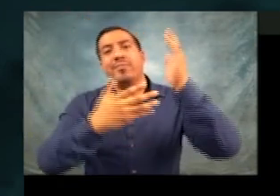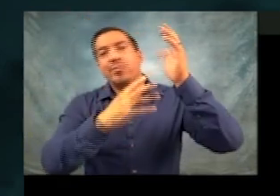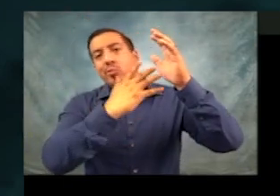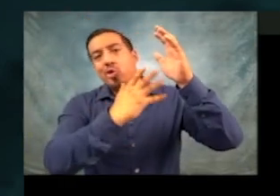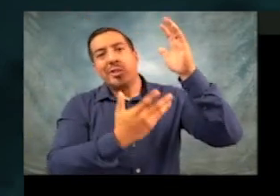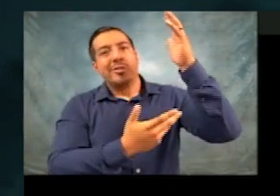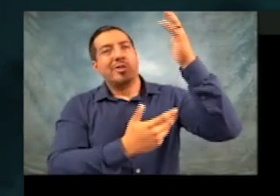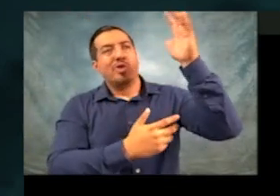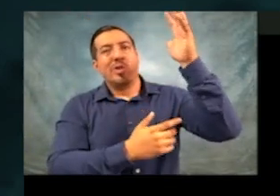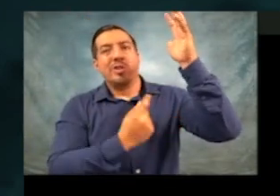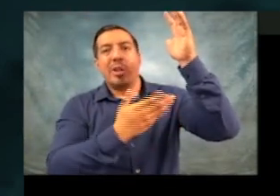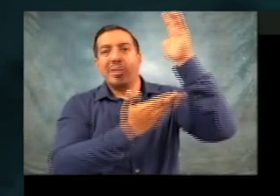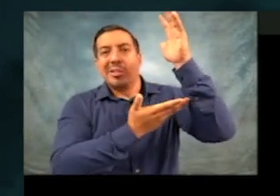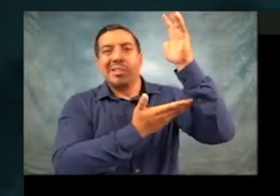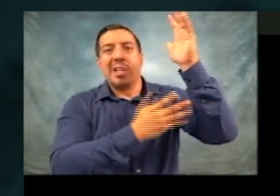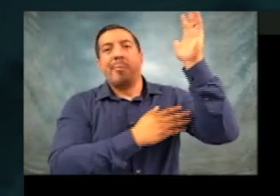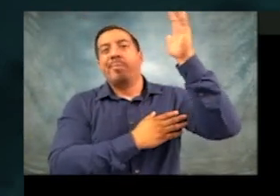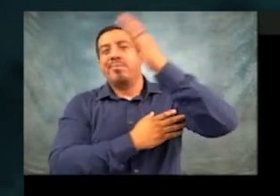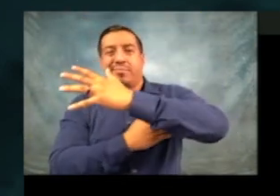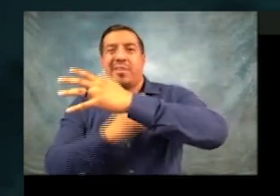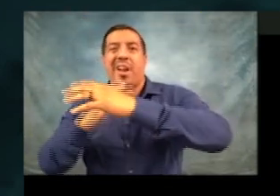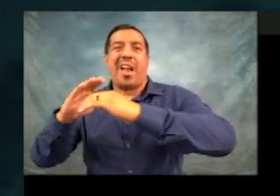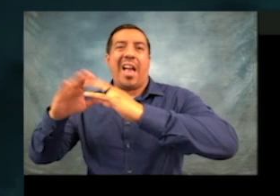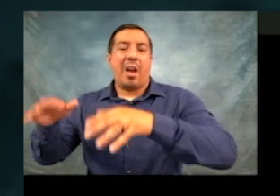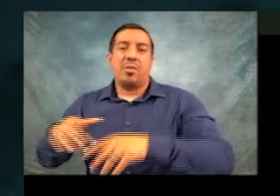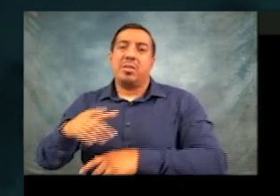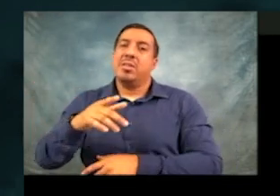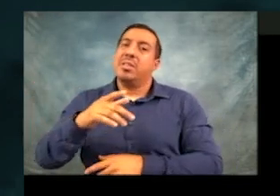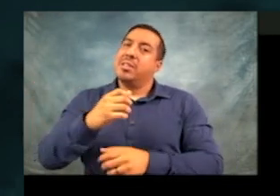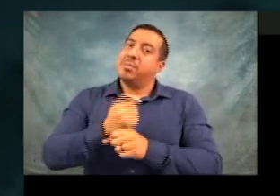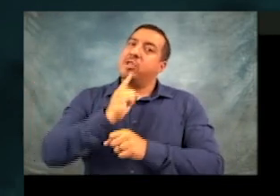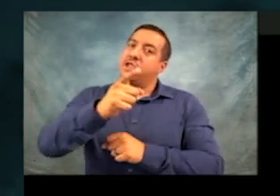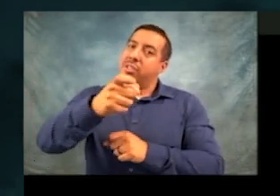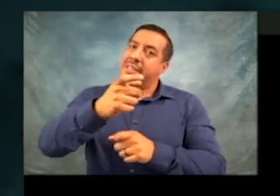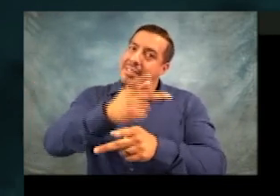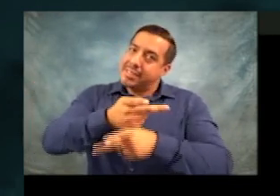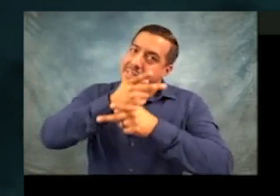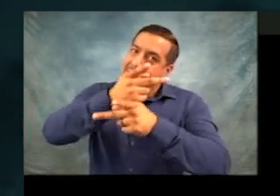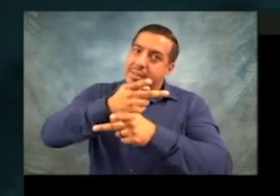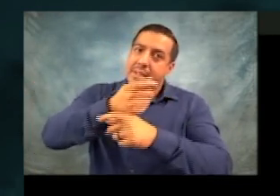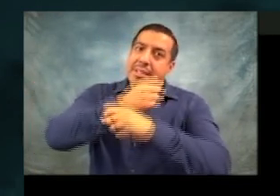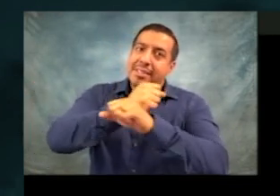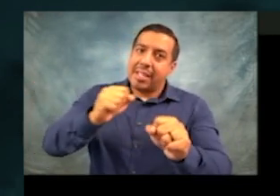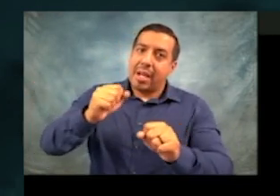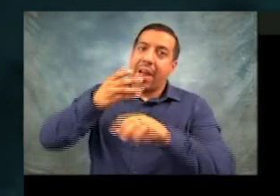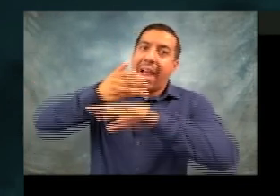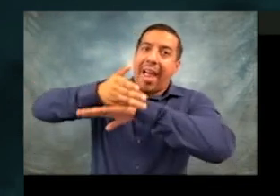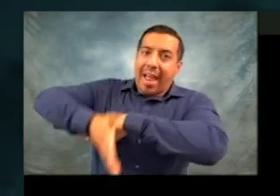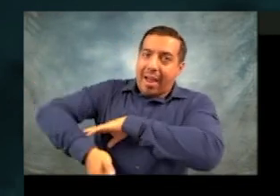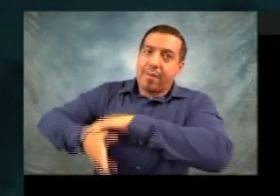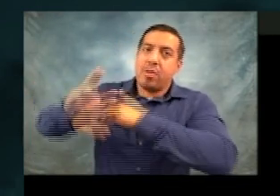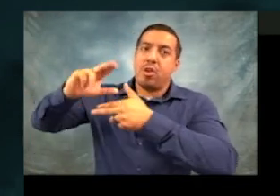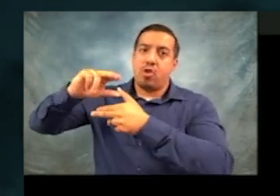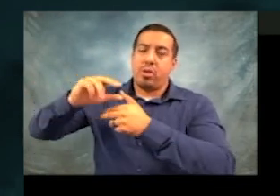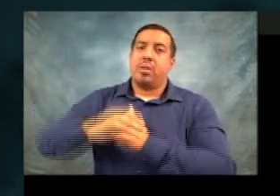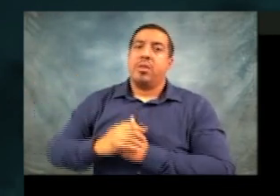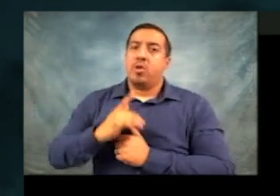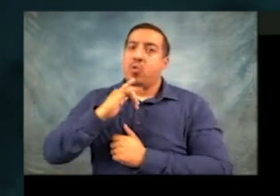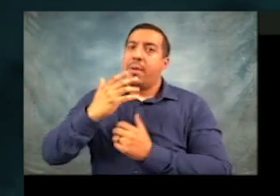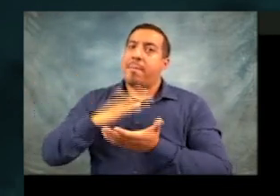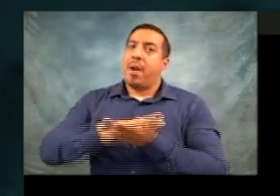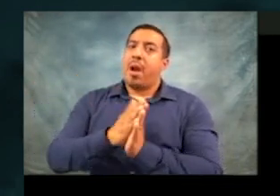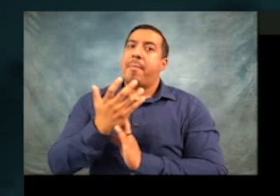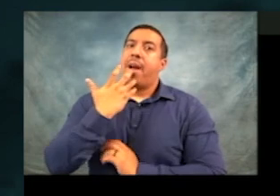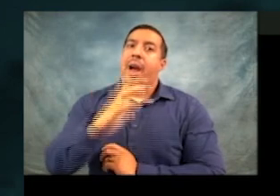So remember to be very, very, be very aware and safe in the days after. It's often quite hot, and